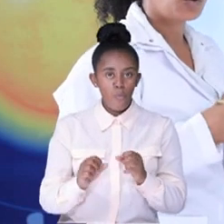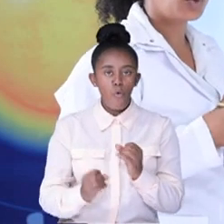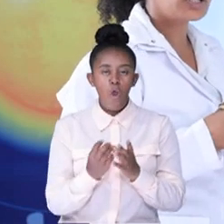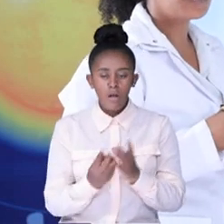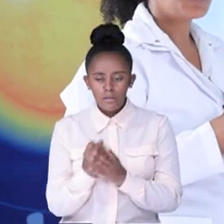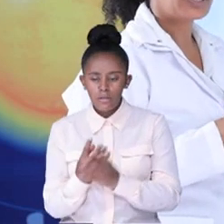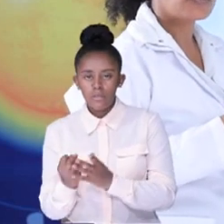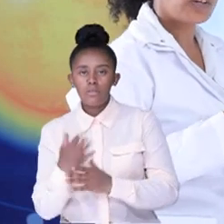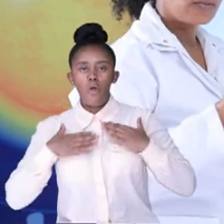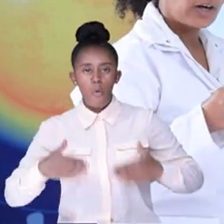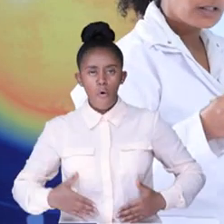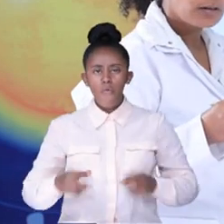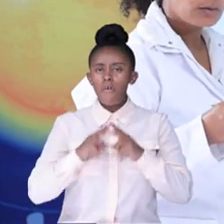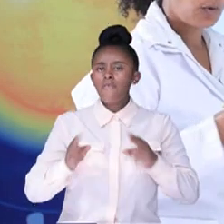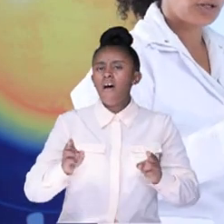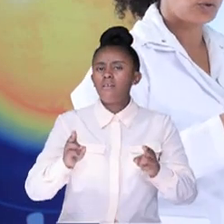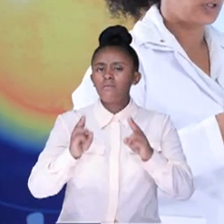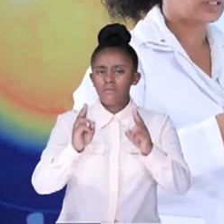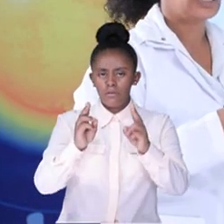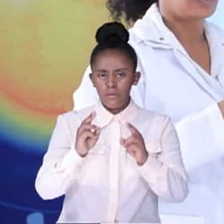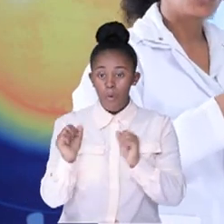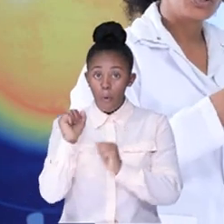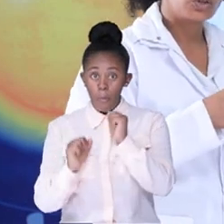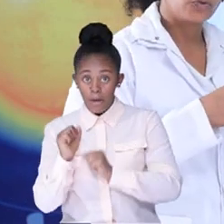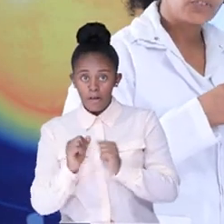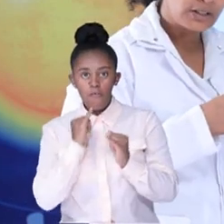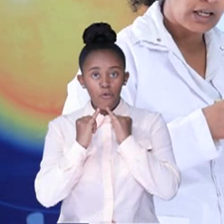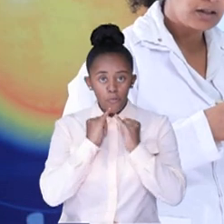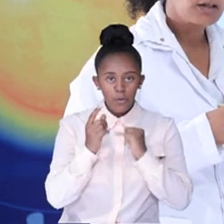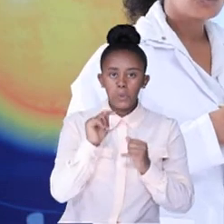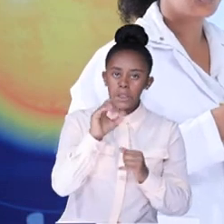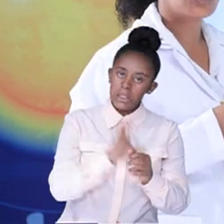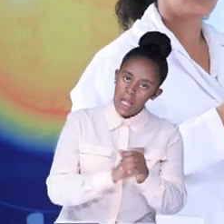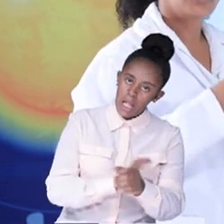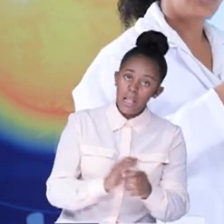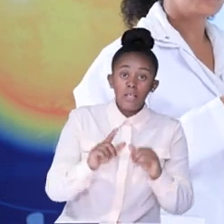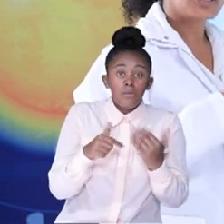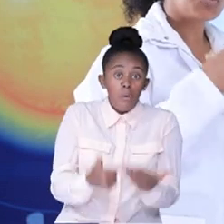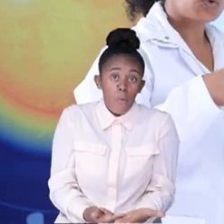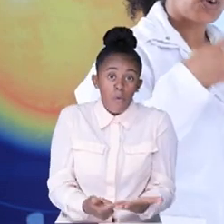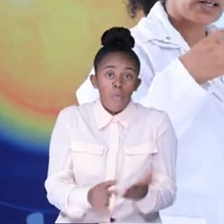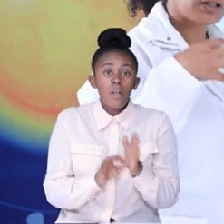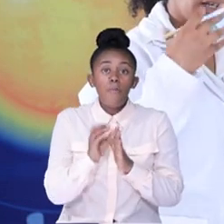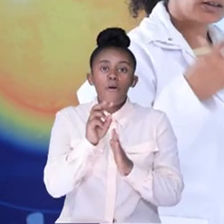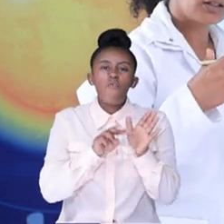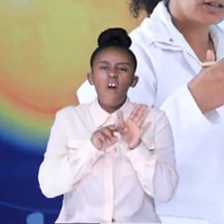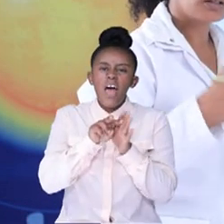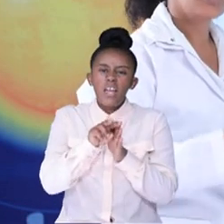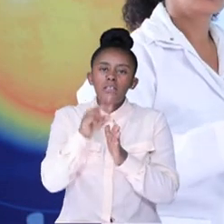virus in our body is very fast compared with the formation of T cell, so that if the number of